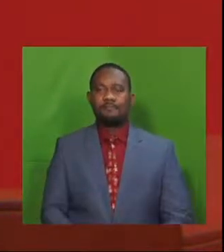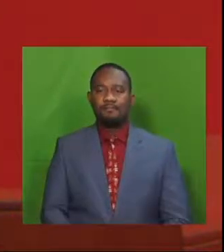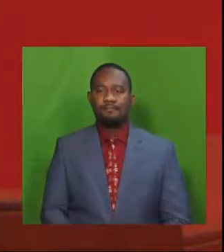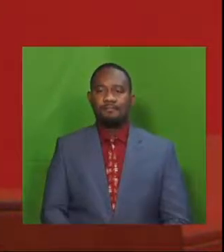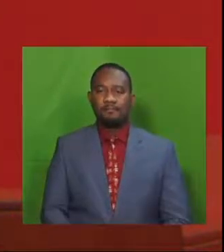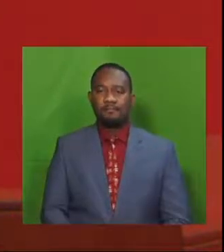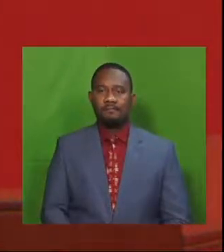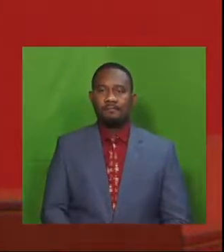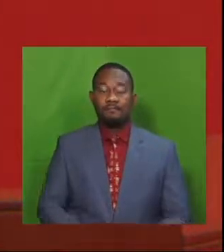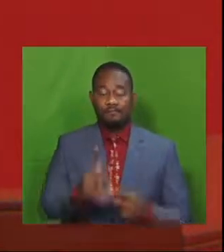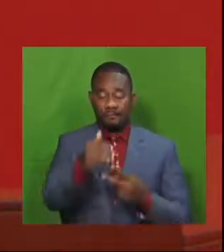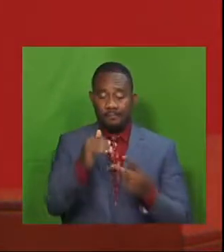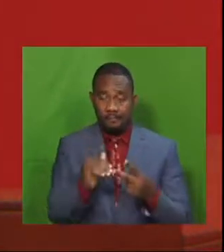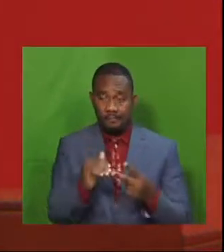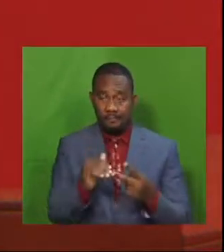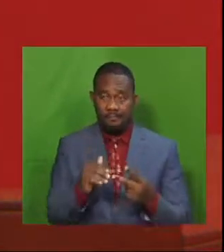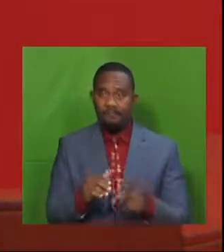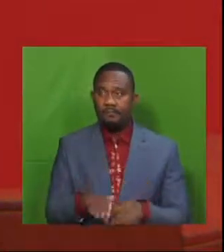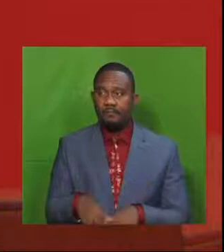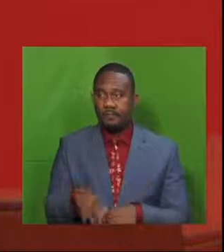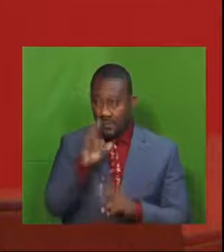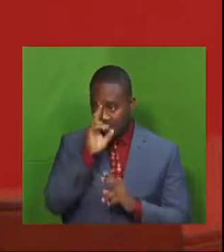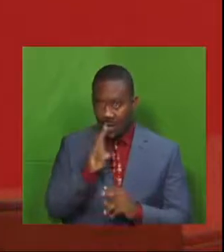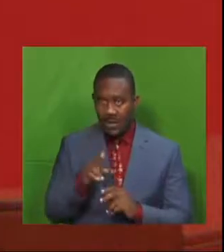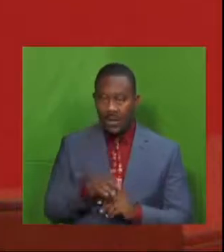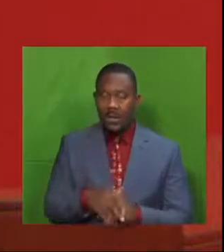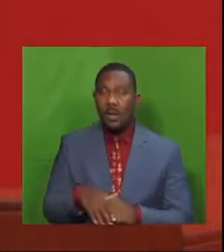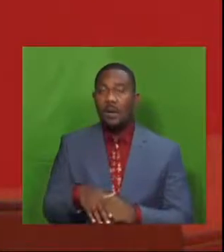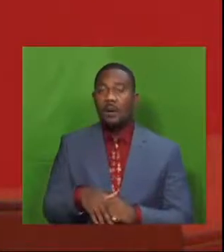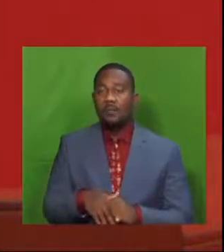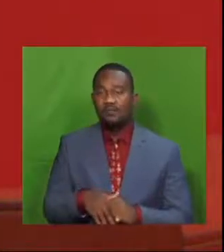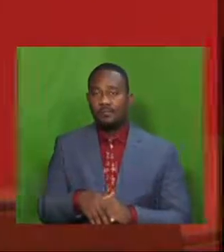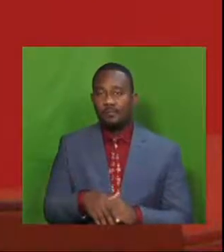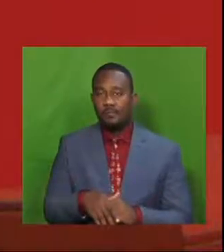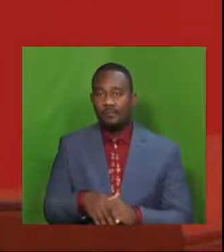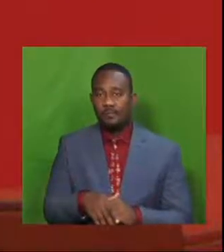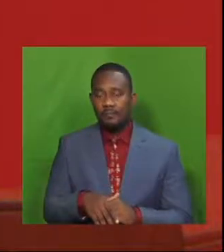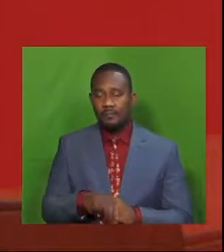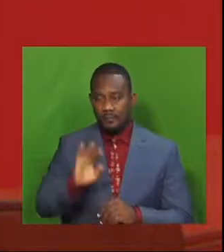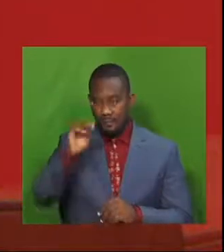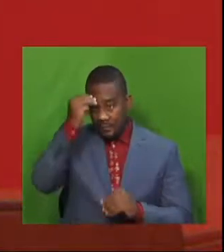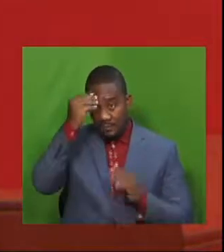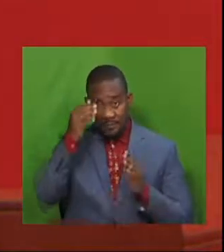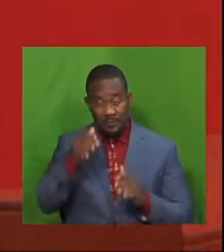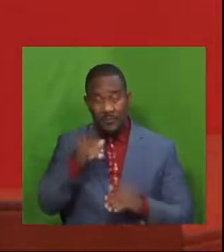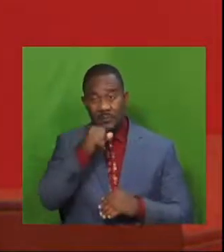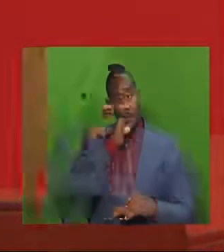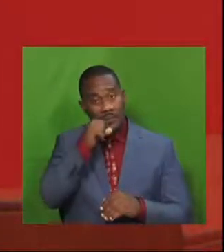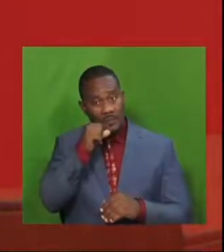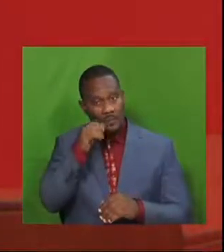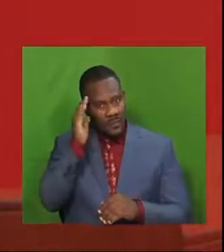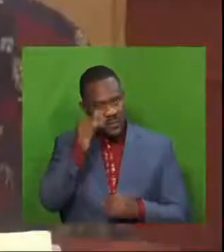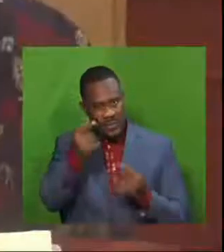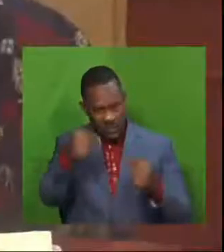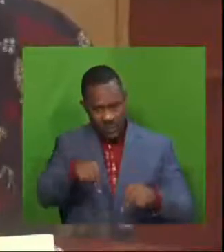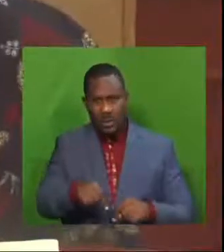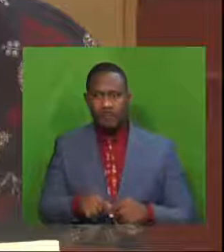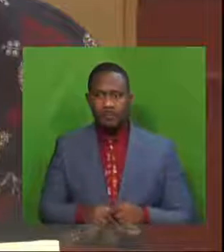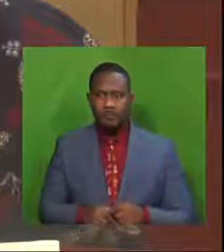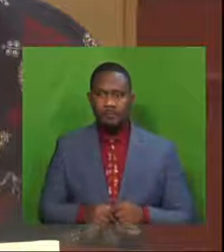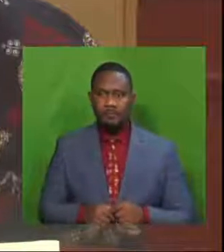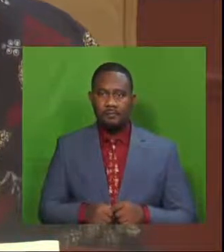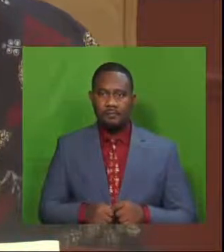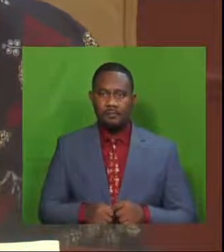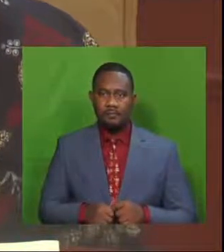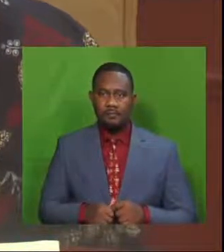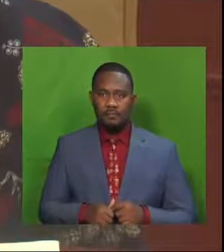the same applies to Honorable Abuja. The Minister for Agric and Food and Agriculture has also